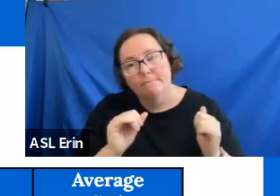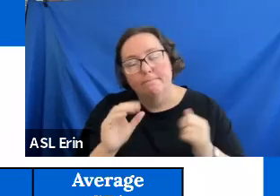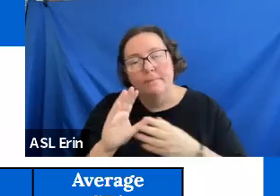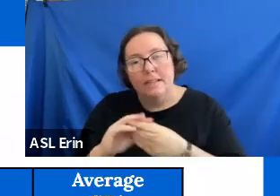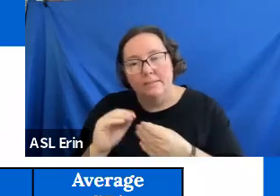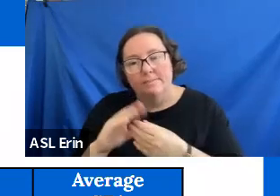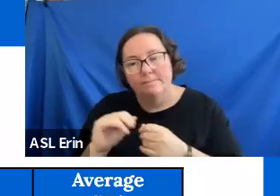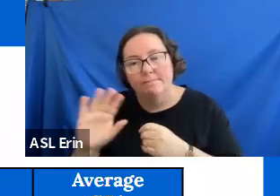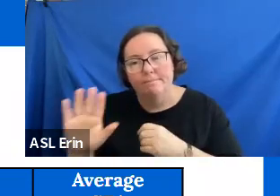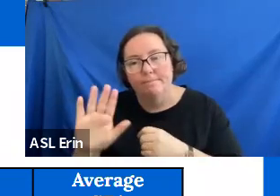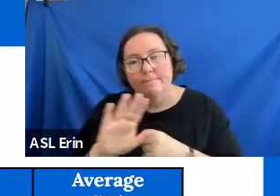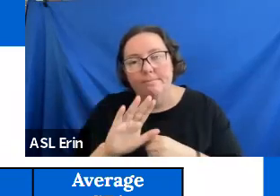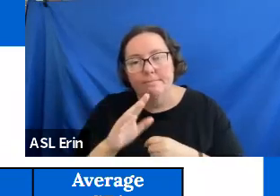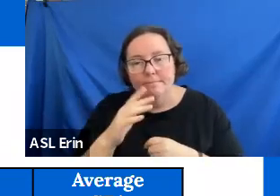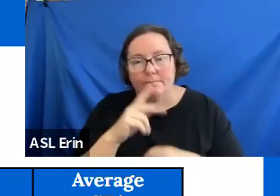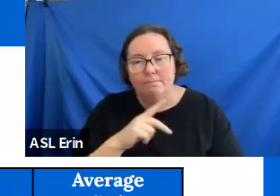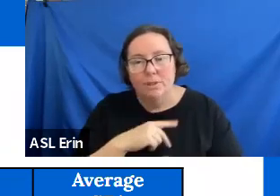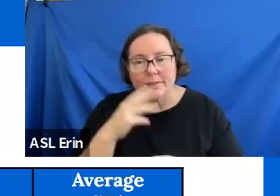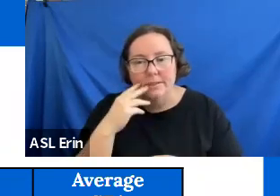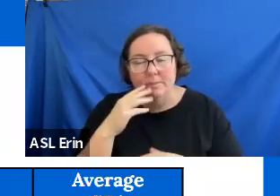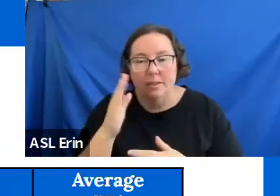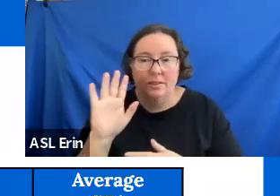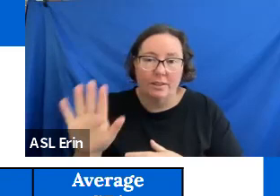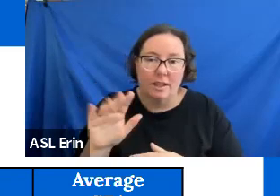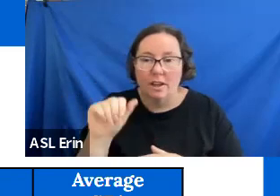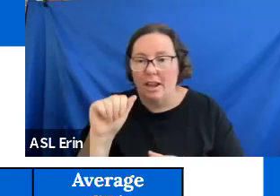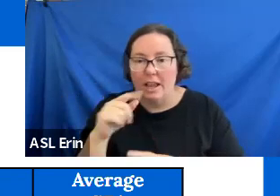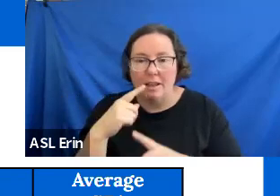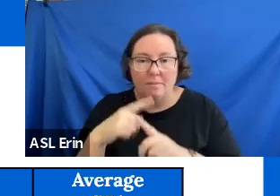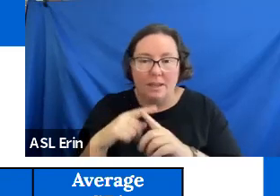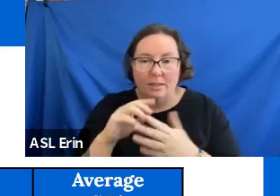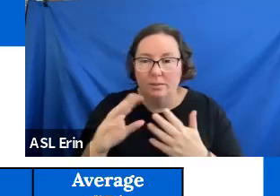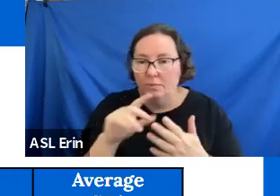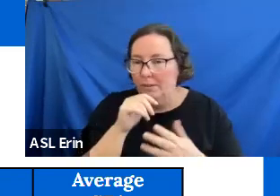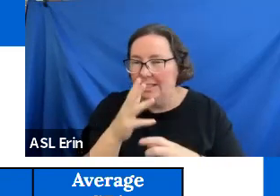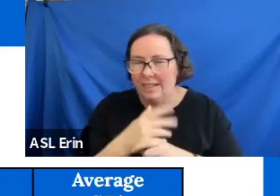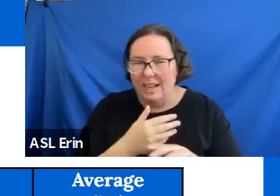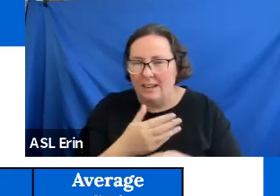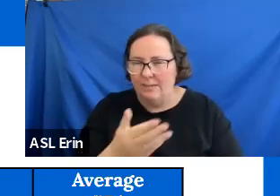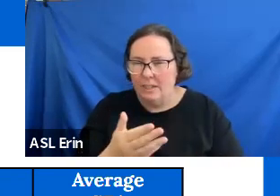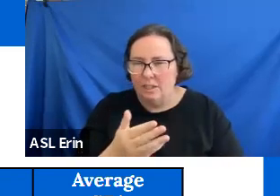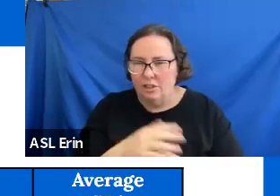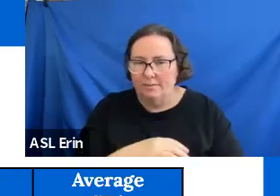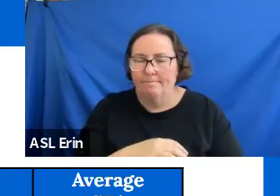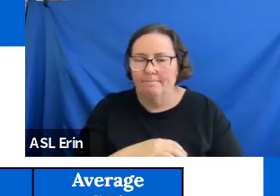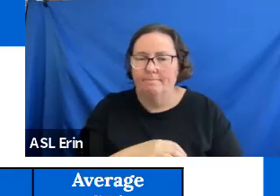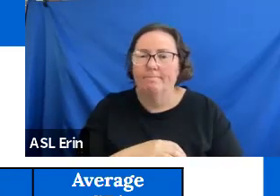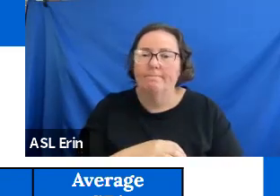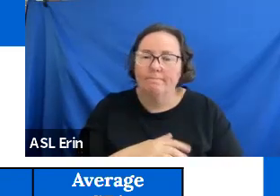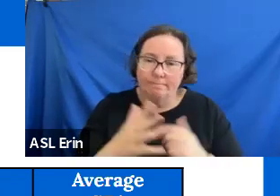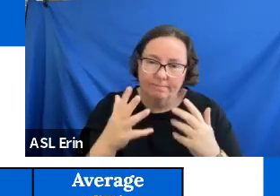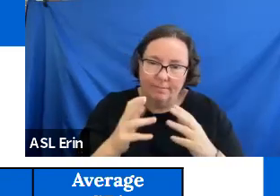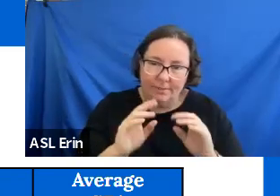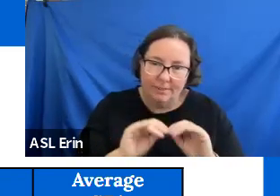anecdotes that there are A+ students who did not get an invitation, and just want to